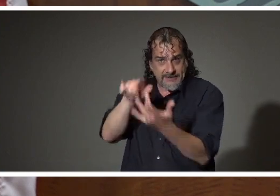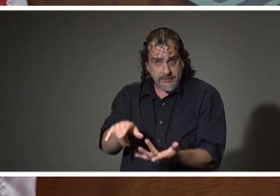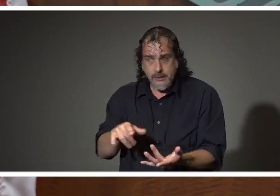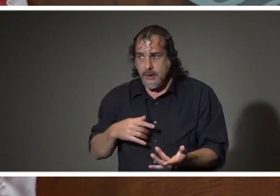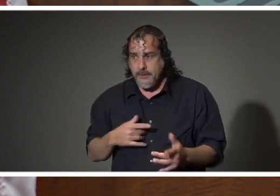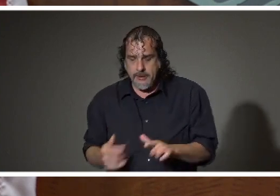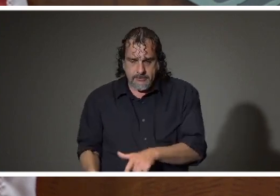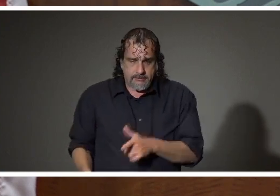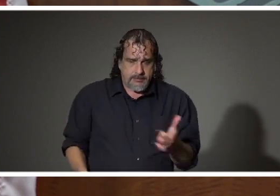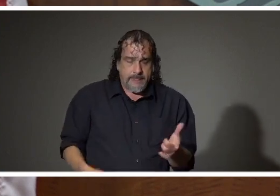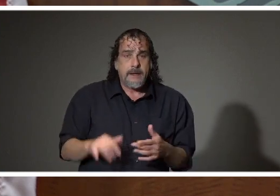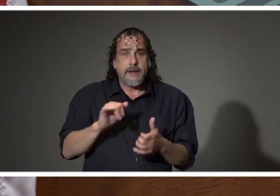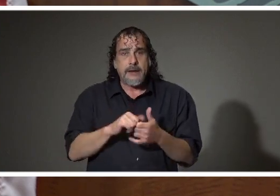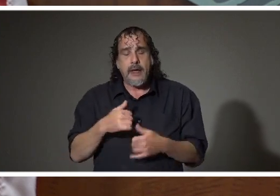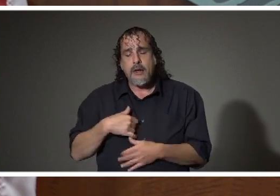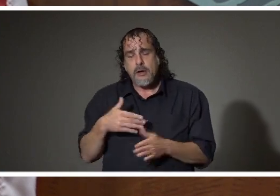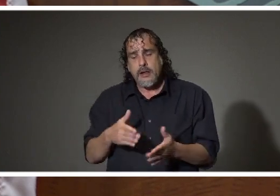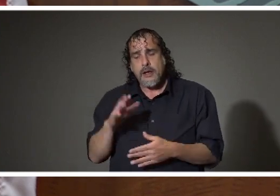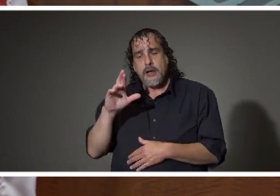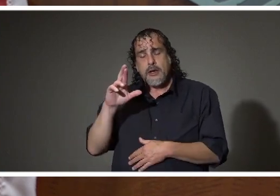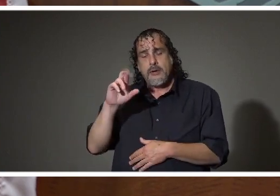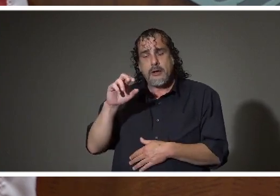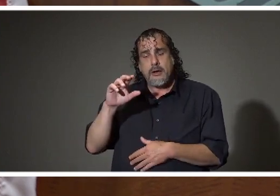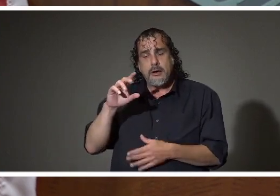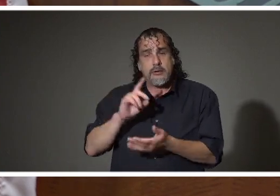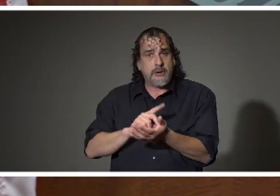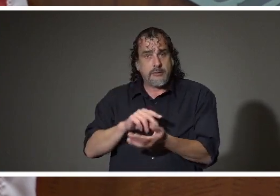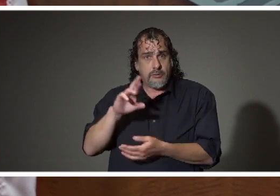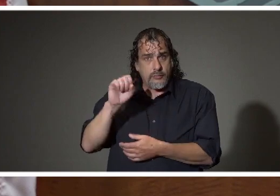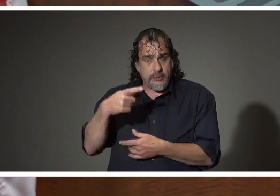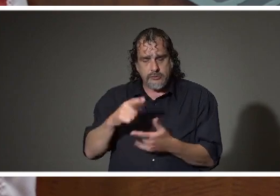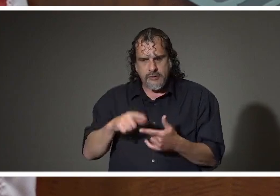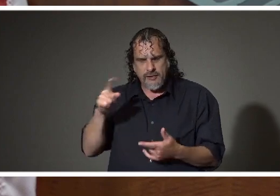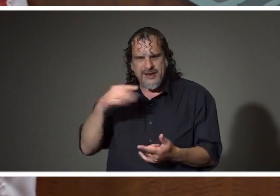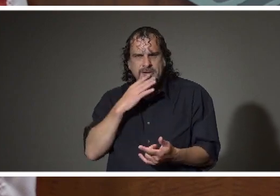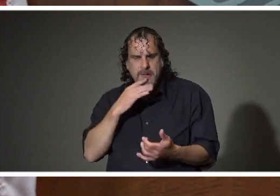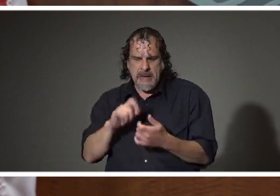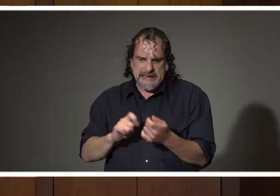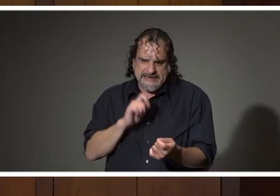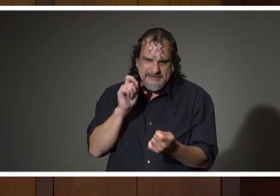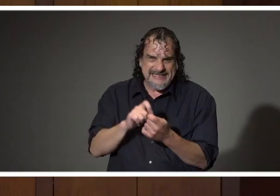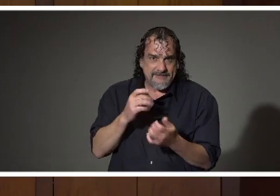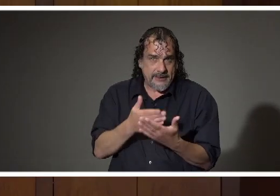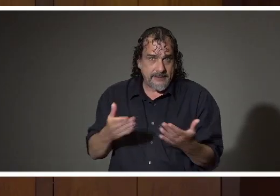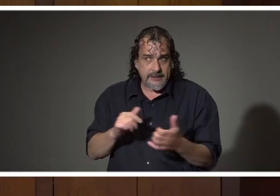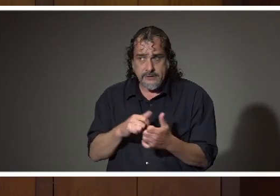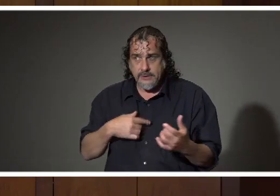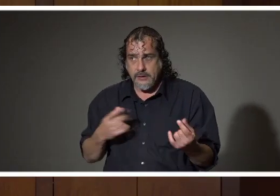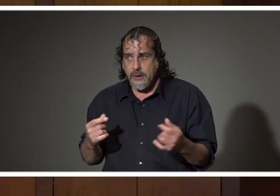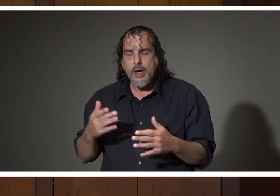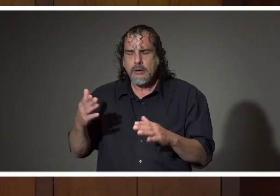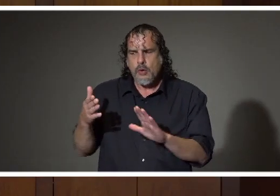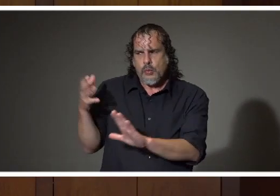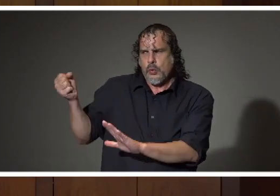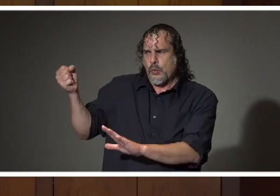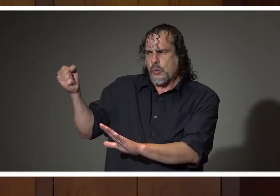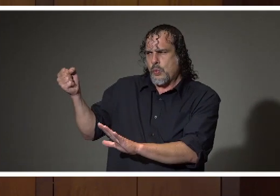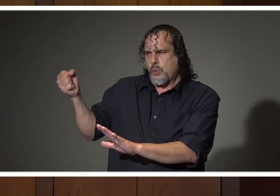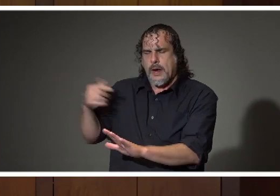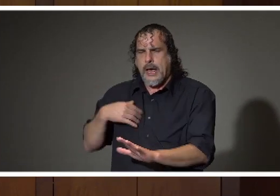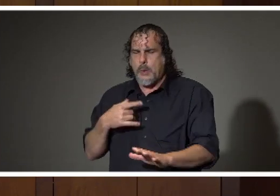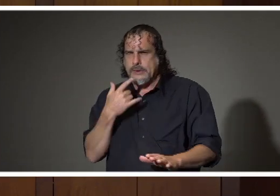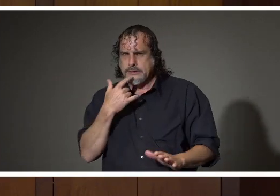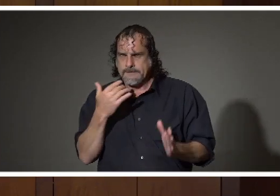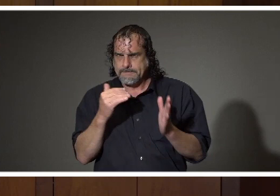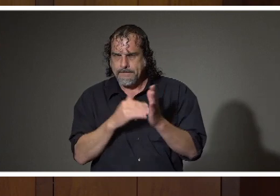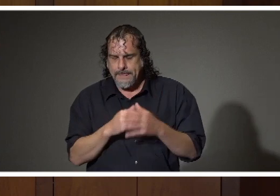let Mr. Rush take a few minutes to talk about provisions, specific provisions of the CARES Act. Before Mr. Rush goes, let me just reiterate